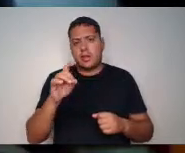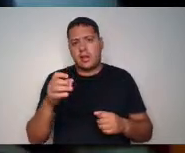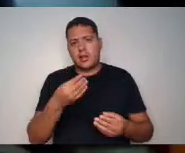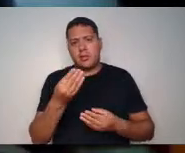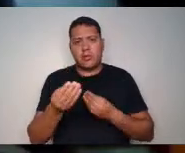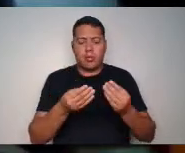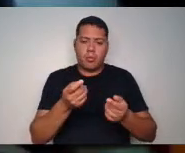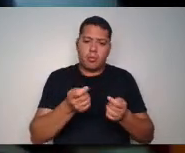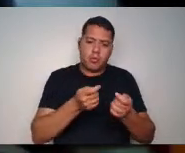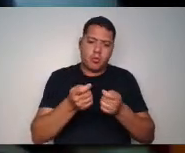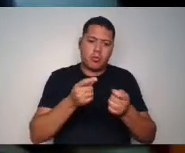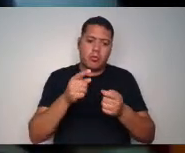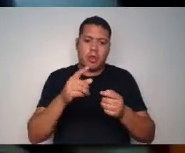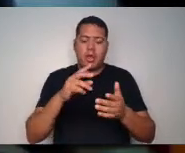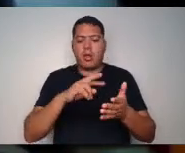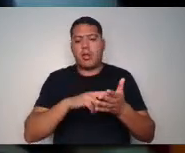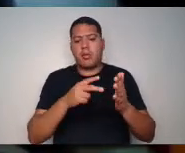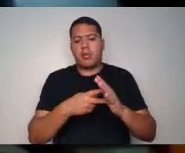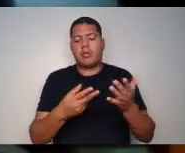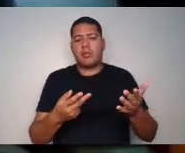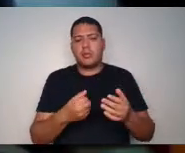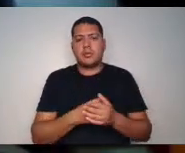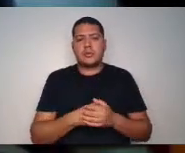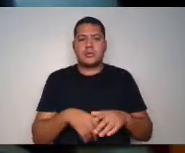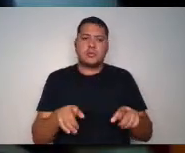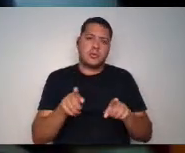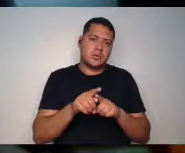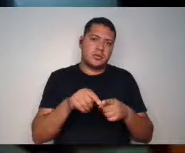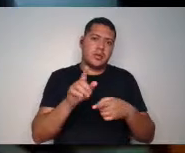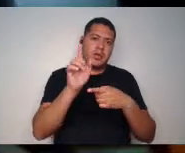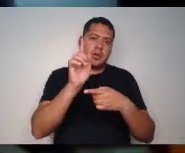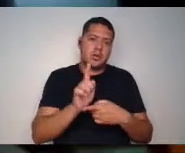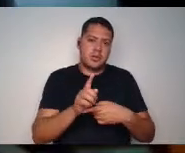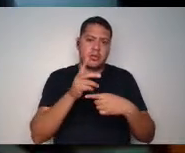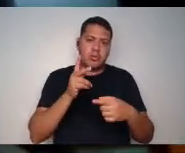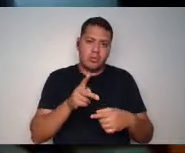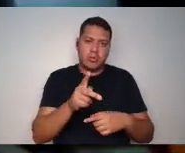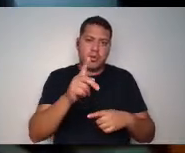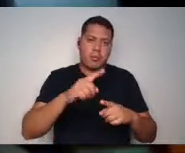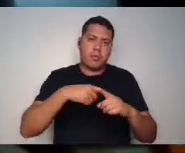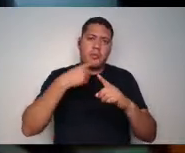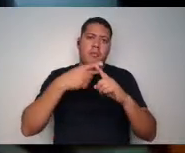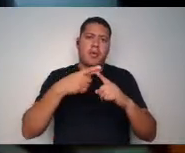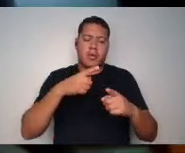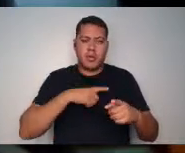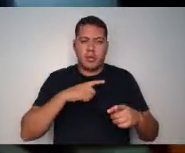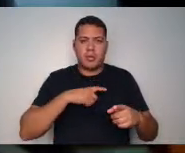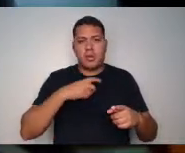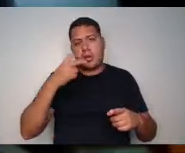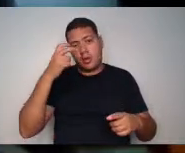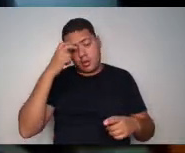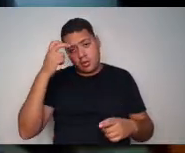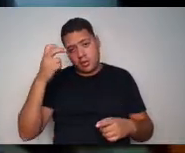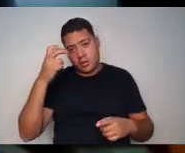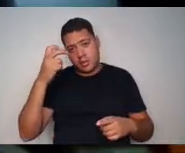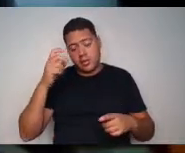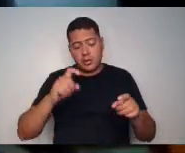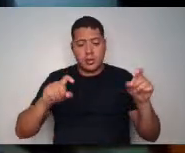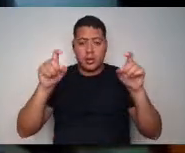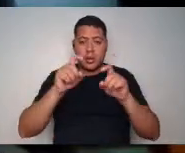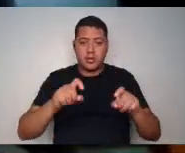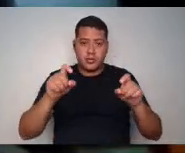this situation, the new type of management, because the management involves a lot of